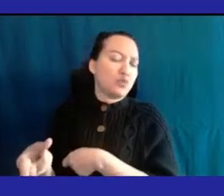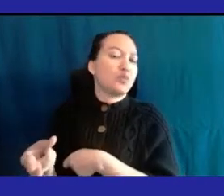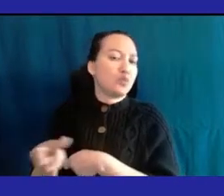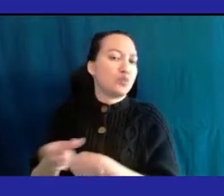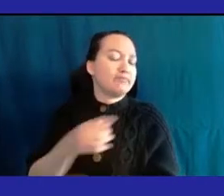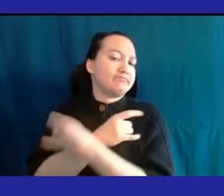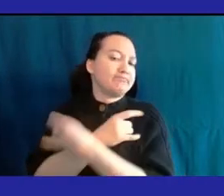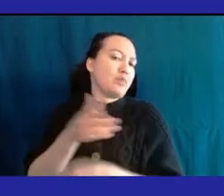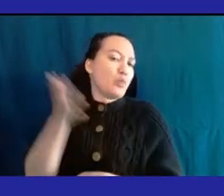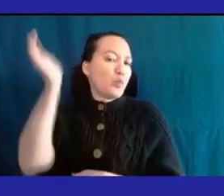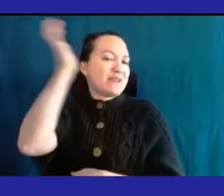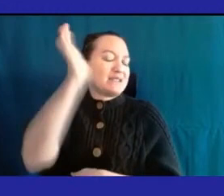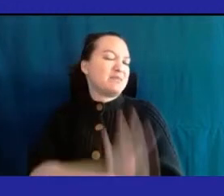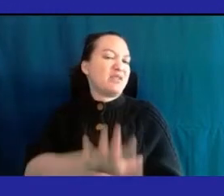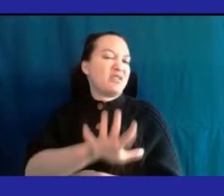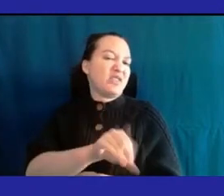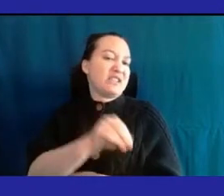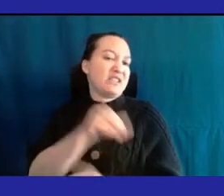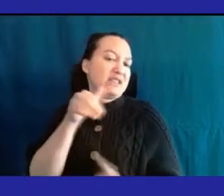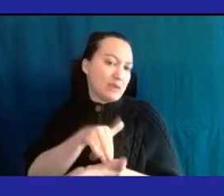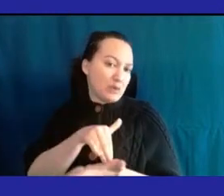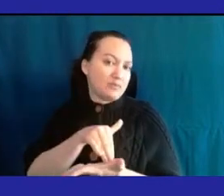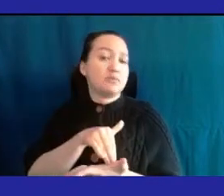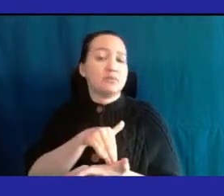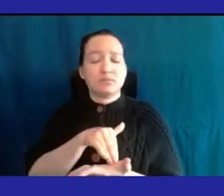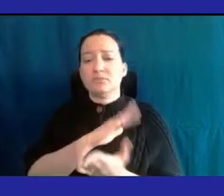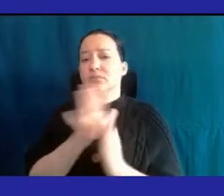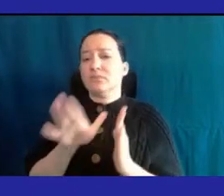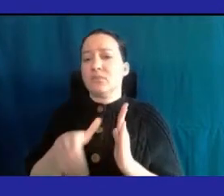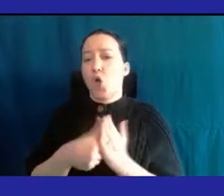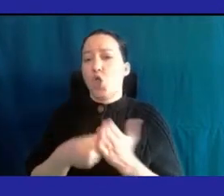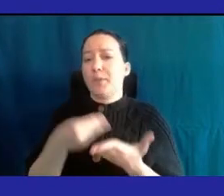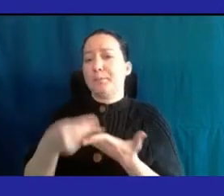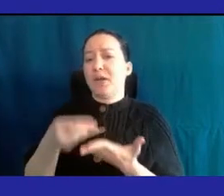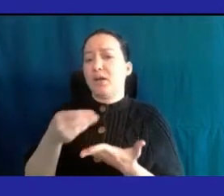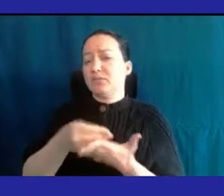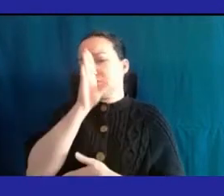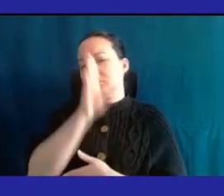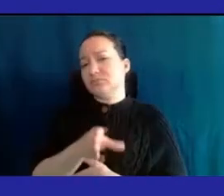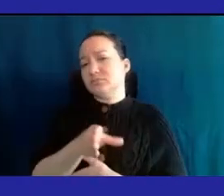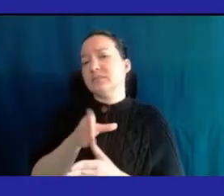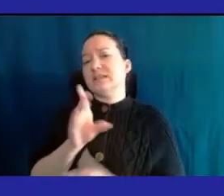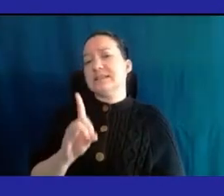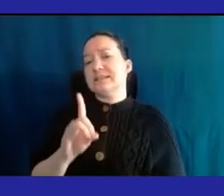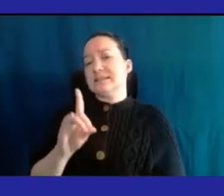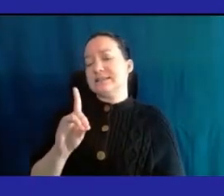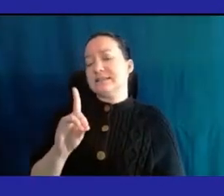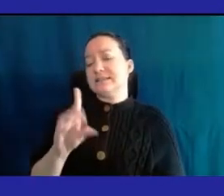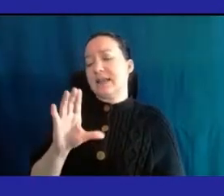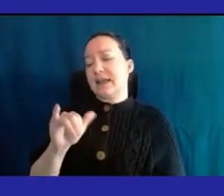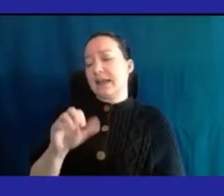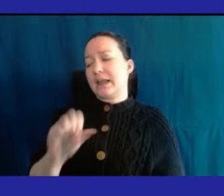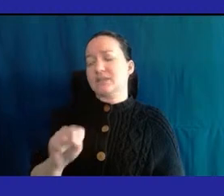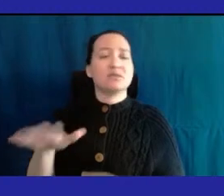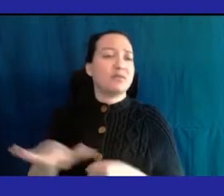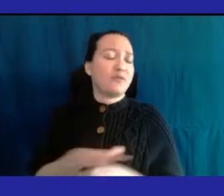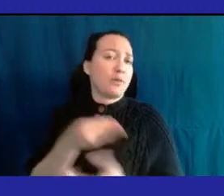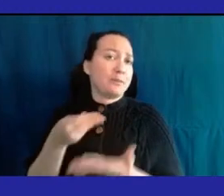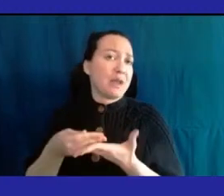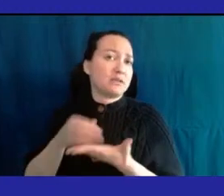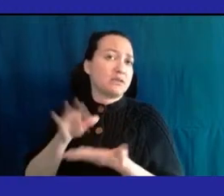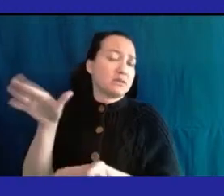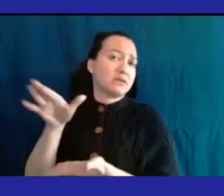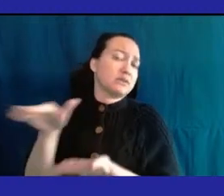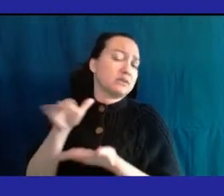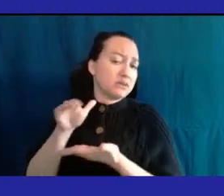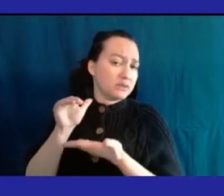about $50,000. And all of the funding has come through DCAS, so this is a fully funded project by them.